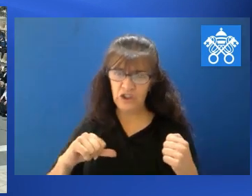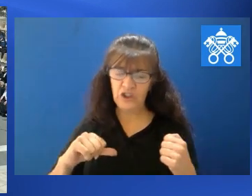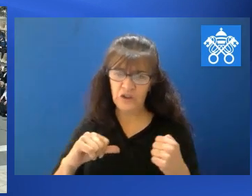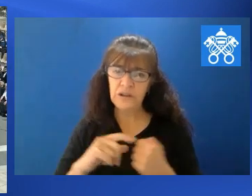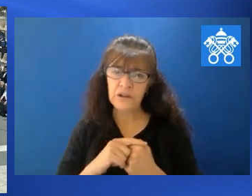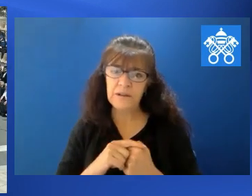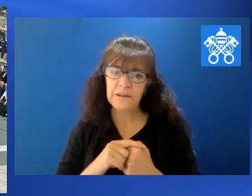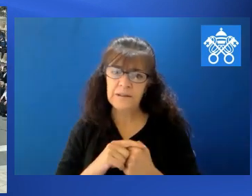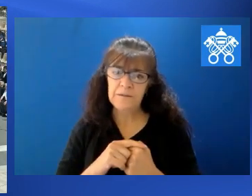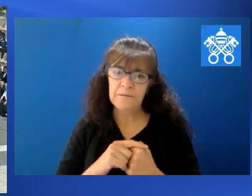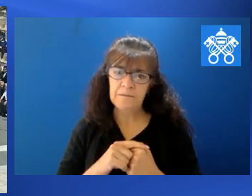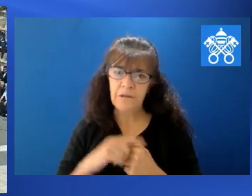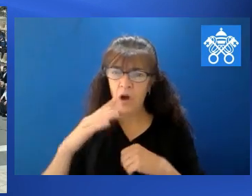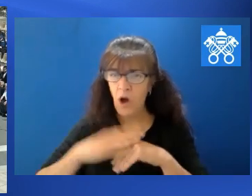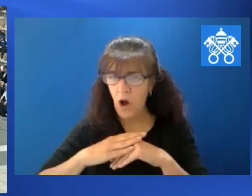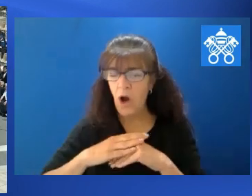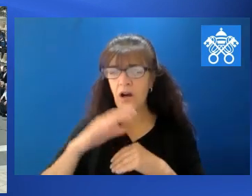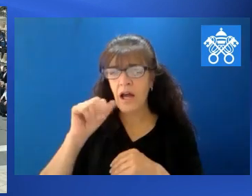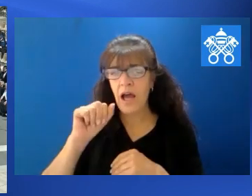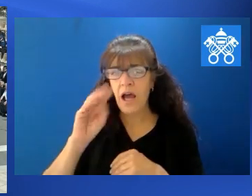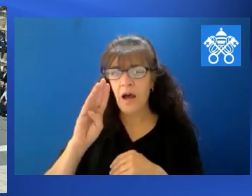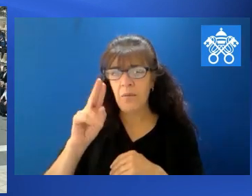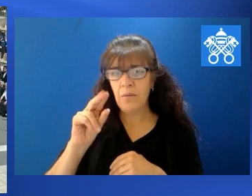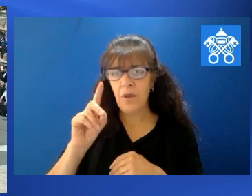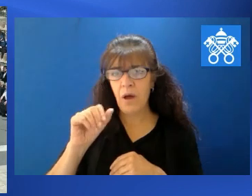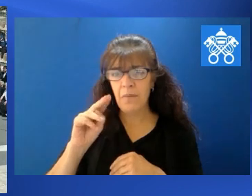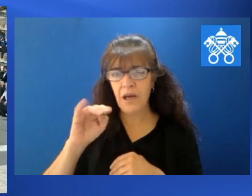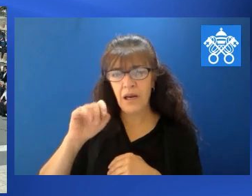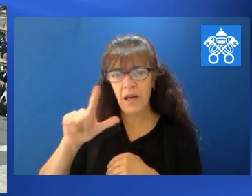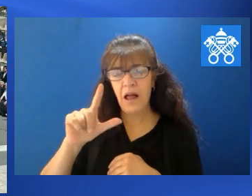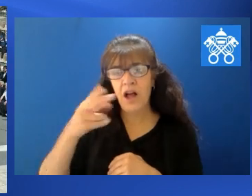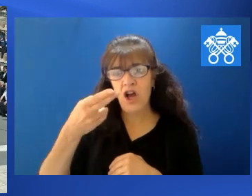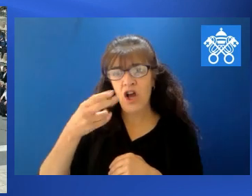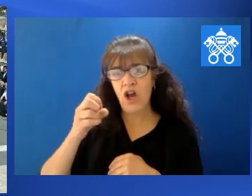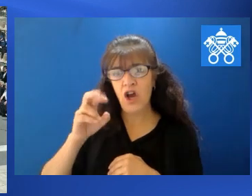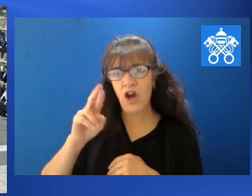surgery on an abdominal hernia, and he stayed in hospital for 9 days.